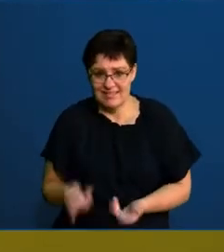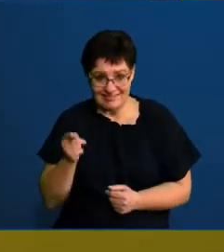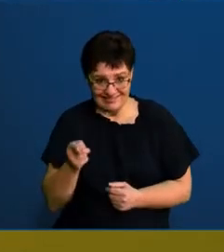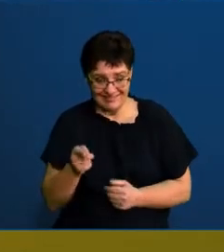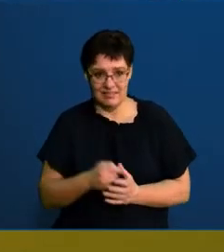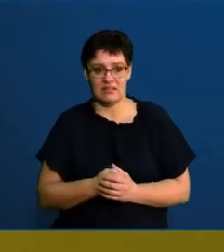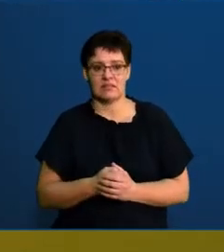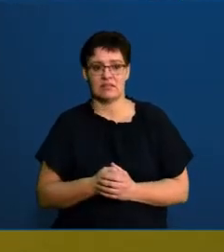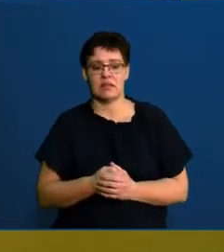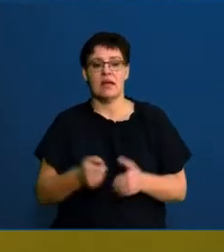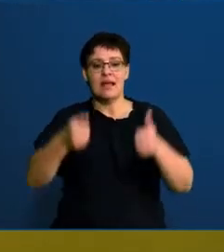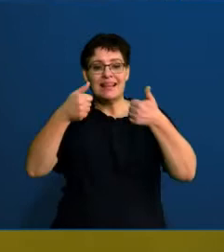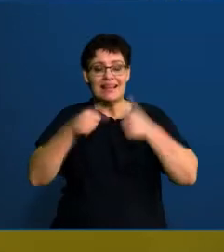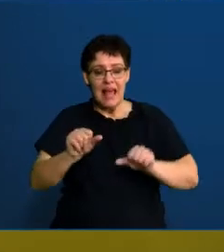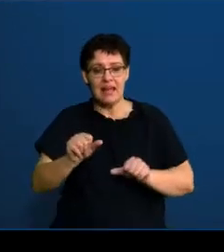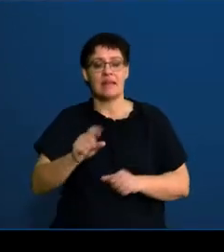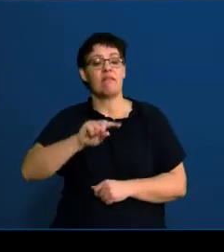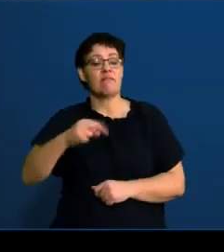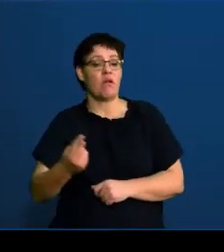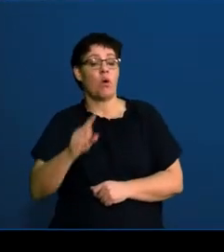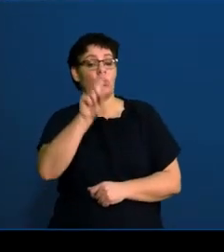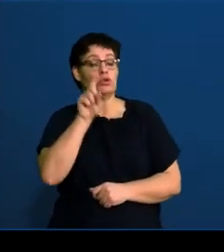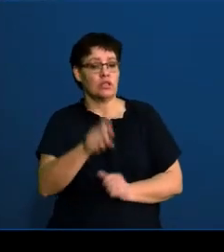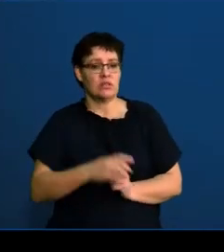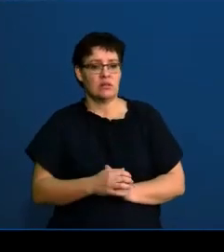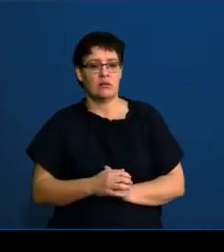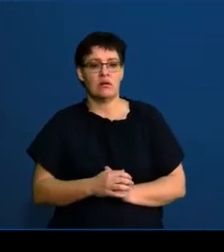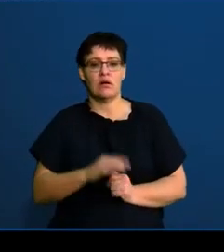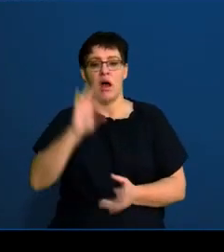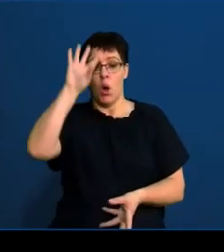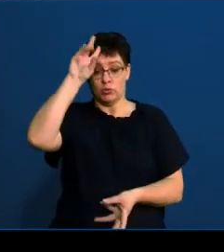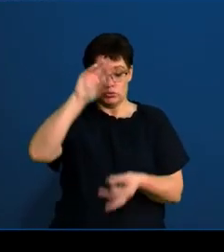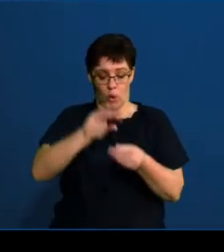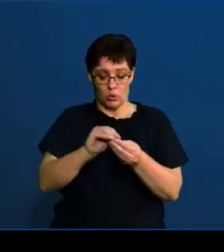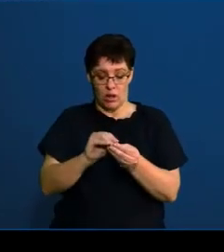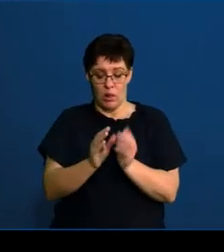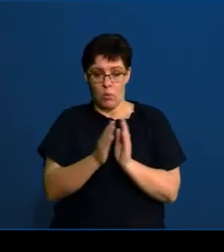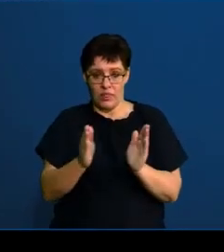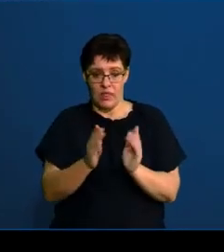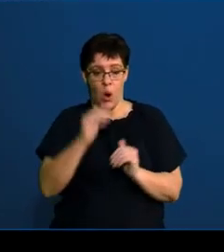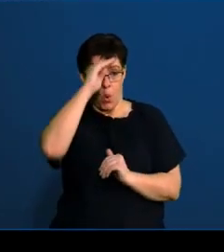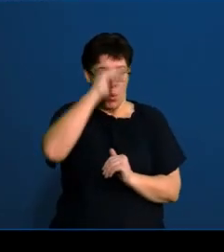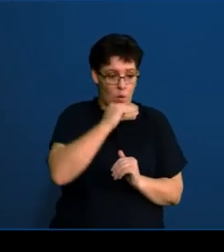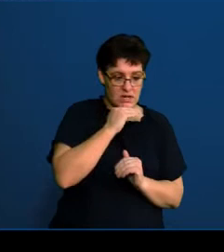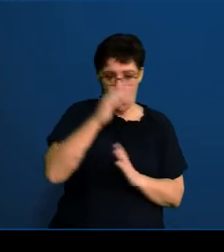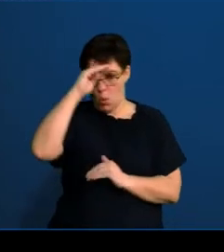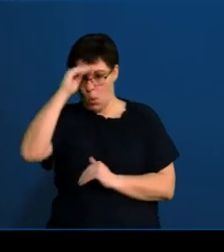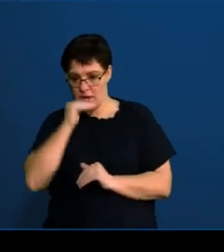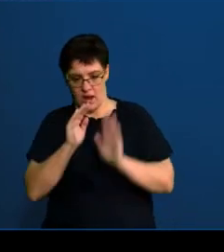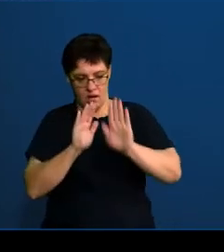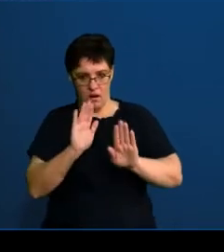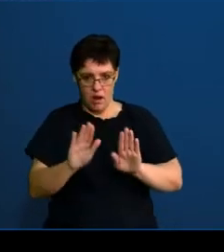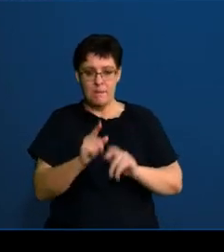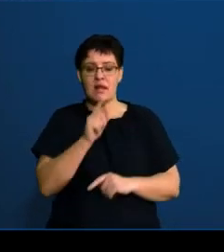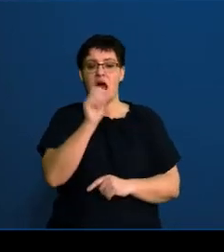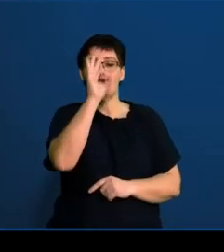then we move on to another question which said, the total width of 2 small window panes equals 3/4